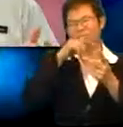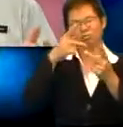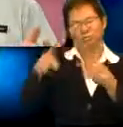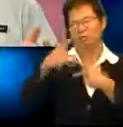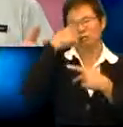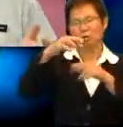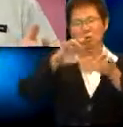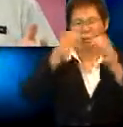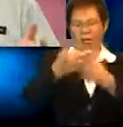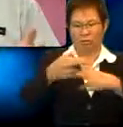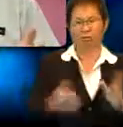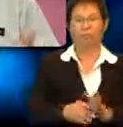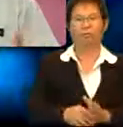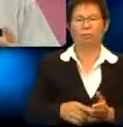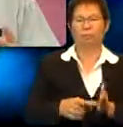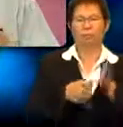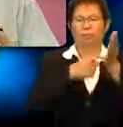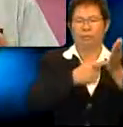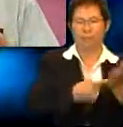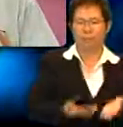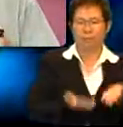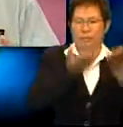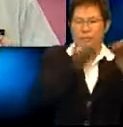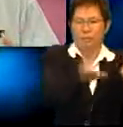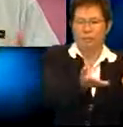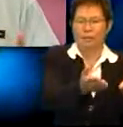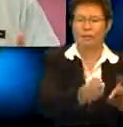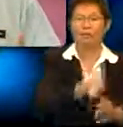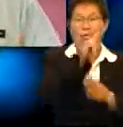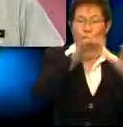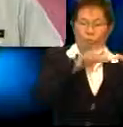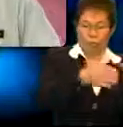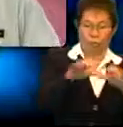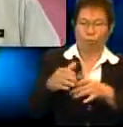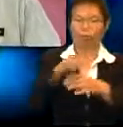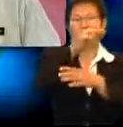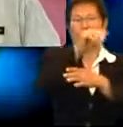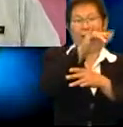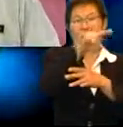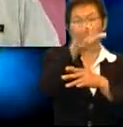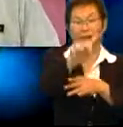presentation. Thus, two groups are asked to use manila cards with grids.